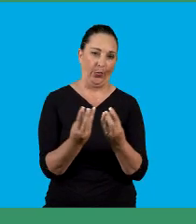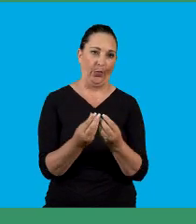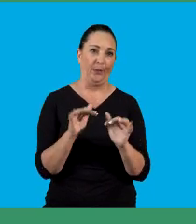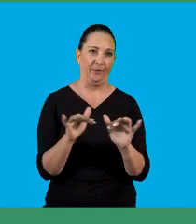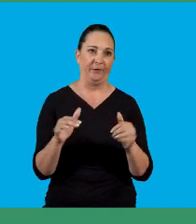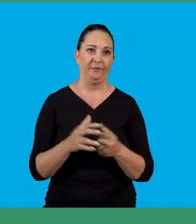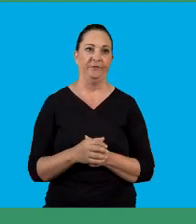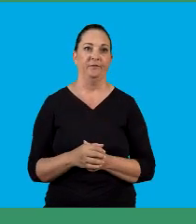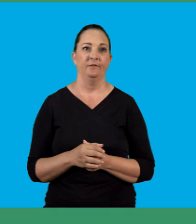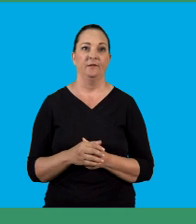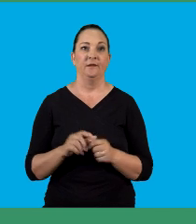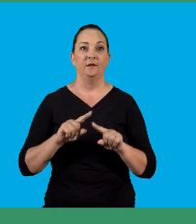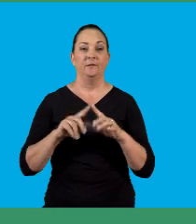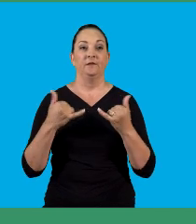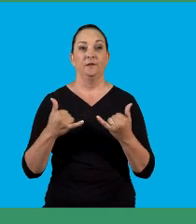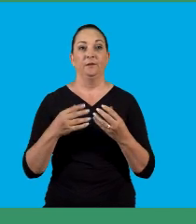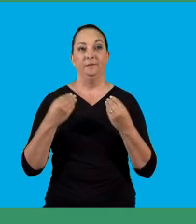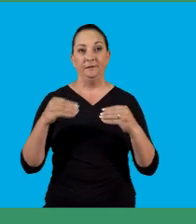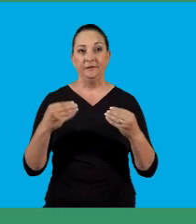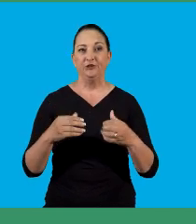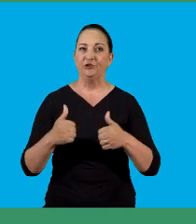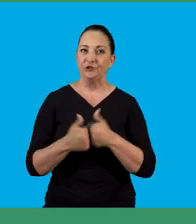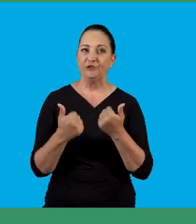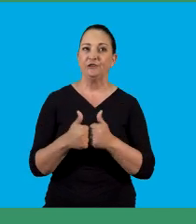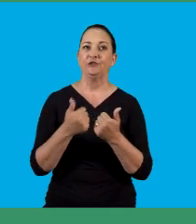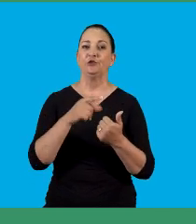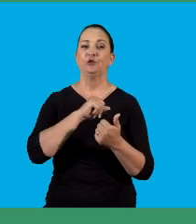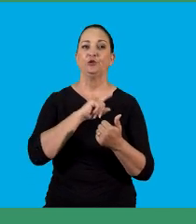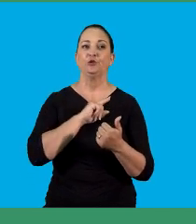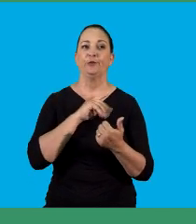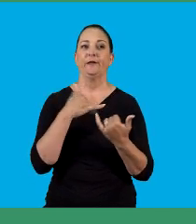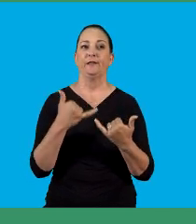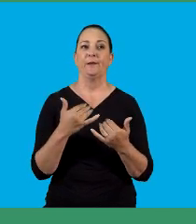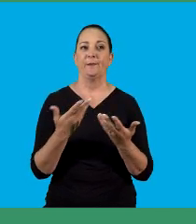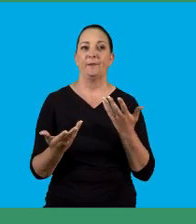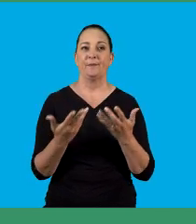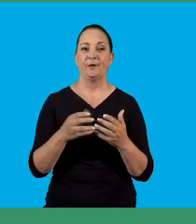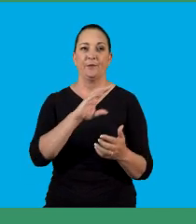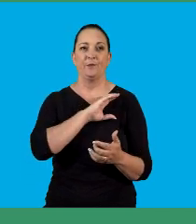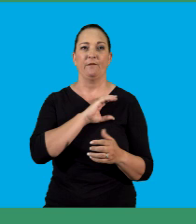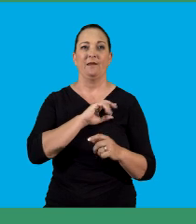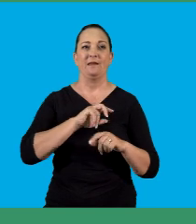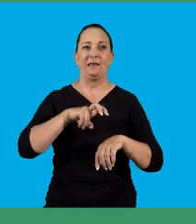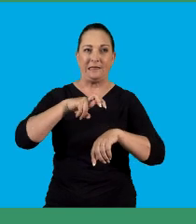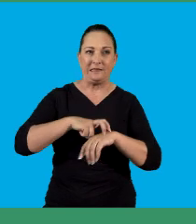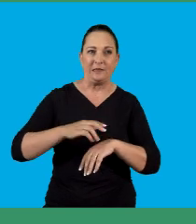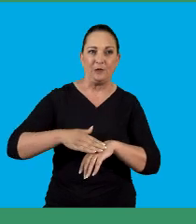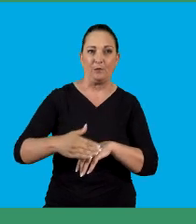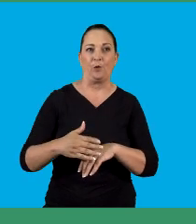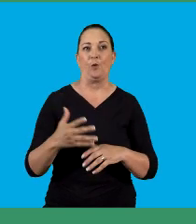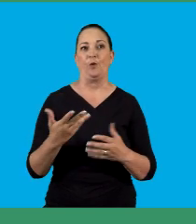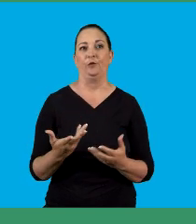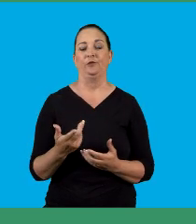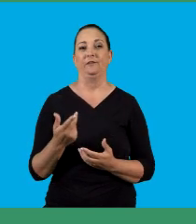grow, businesses are challenged to provide goods and services to meet consumer demands. This may place a lot of financial